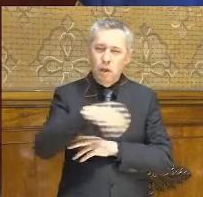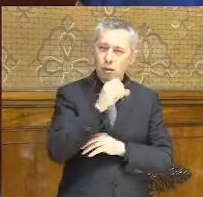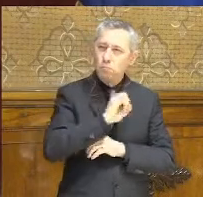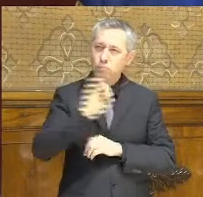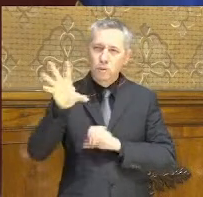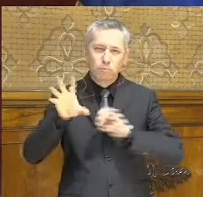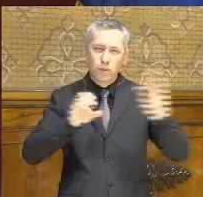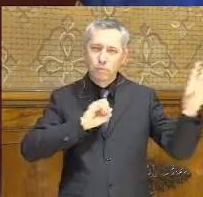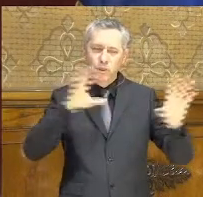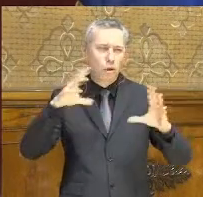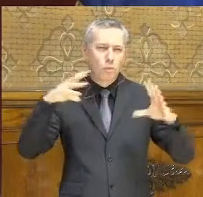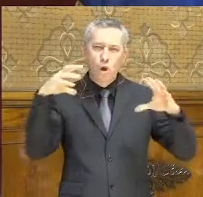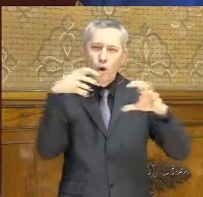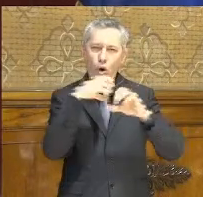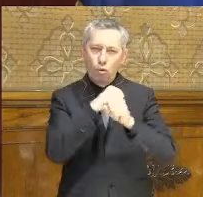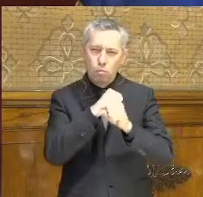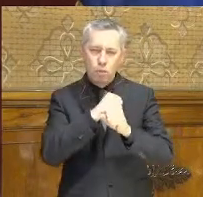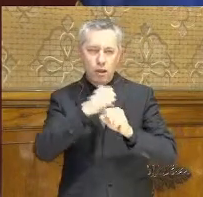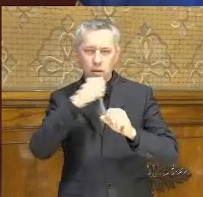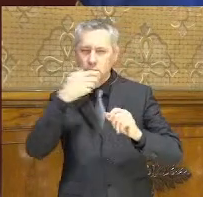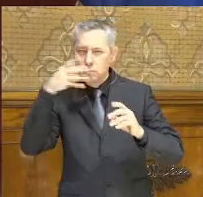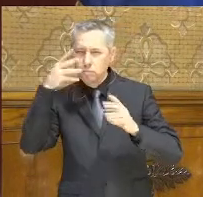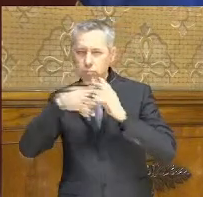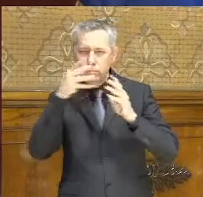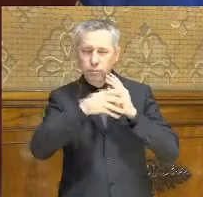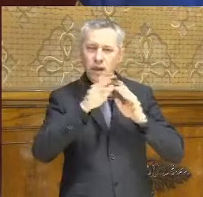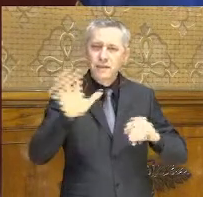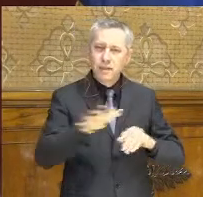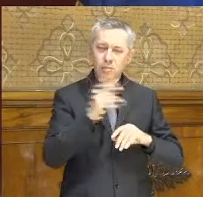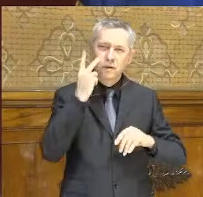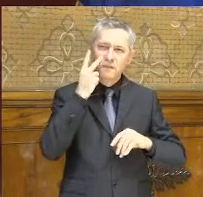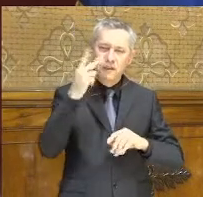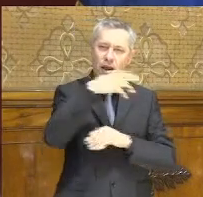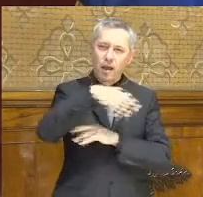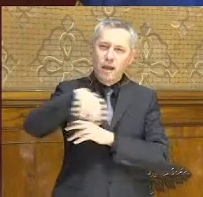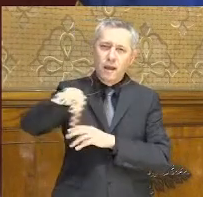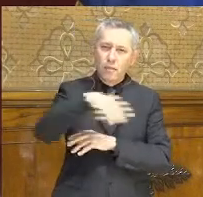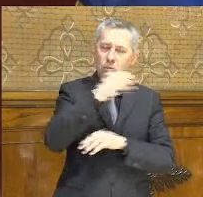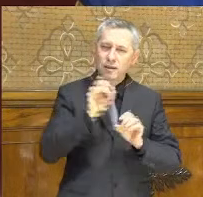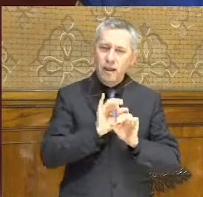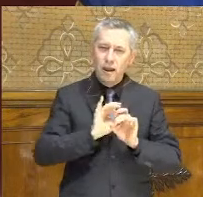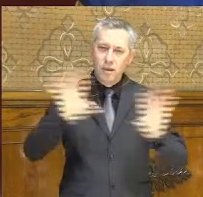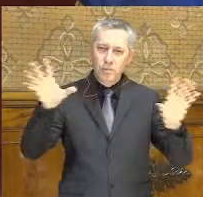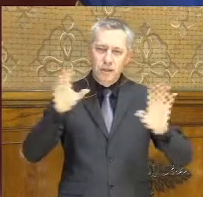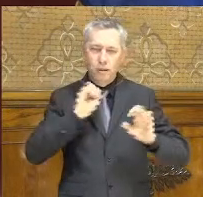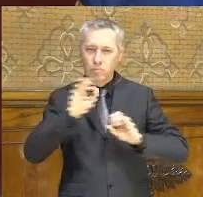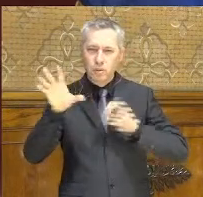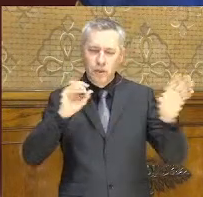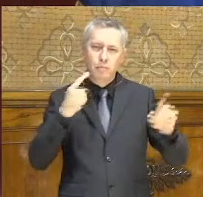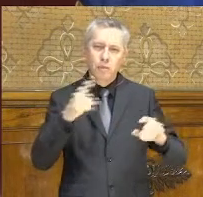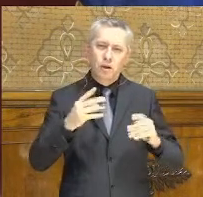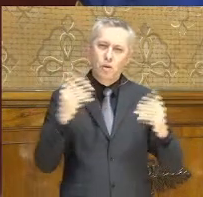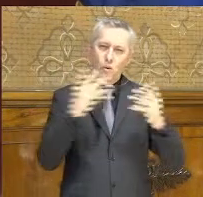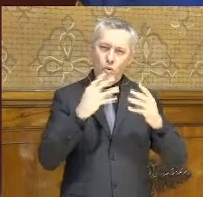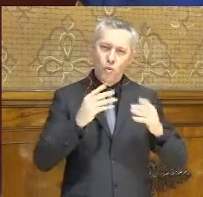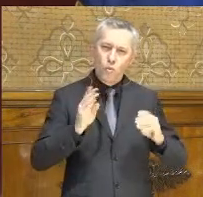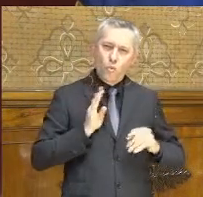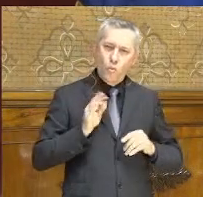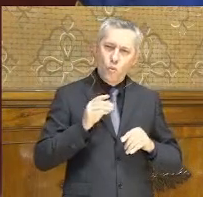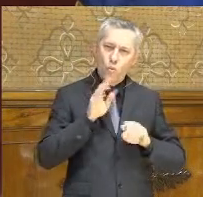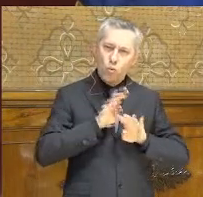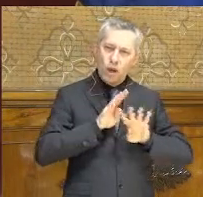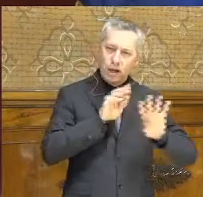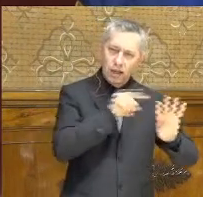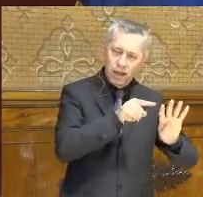the chimes of freedom flashing. Flashing for the warriors whose strength is not